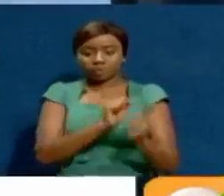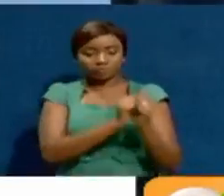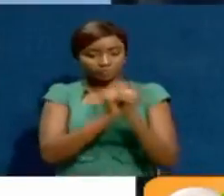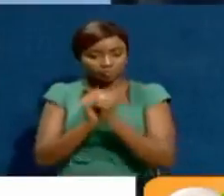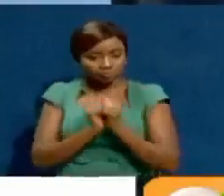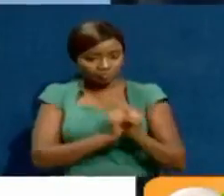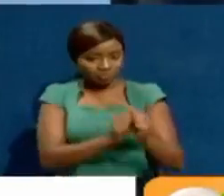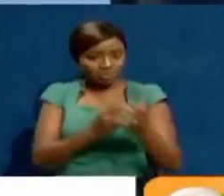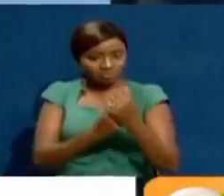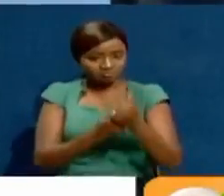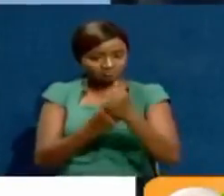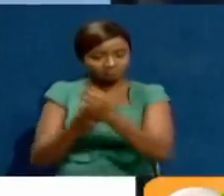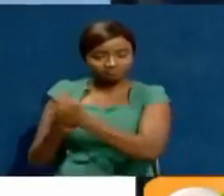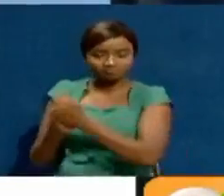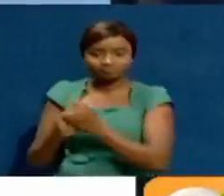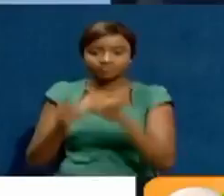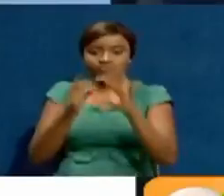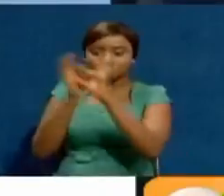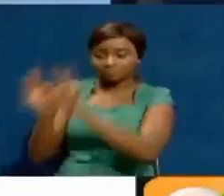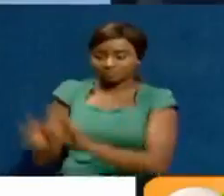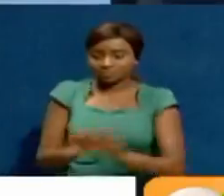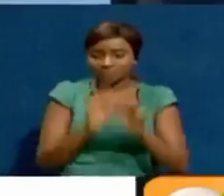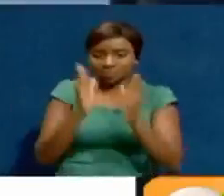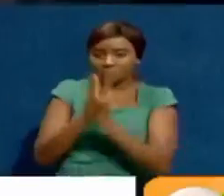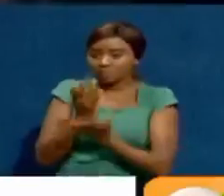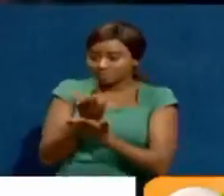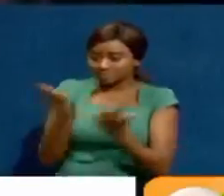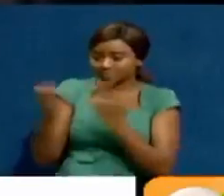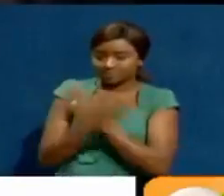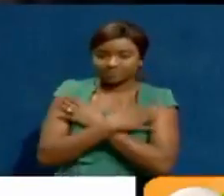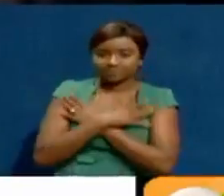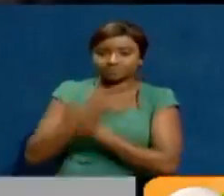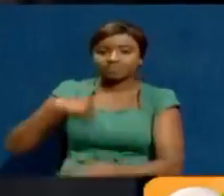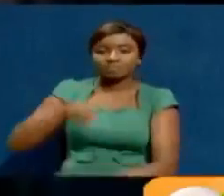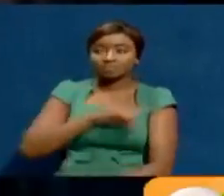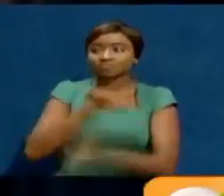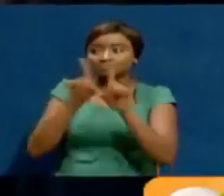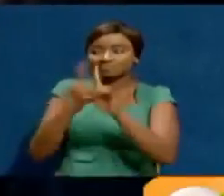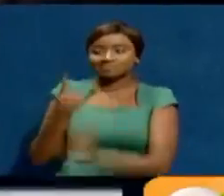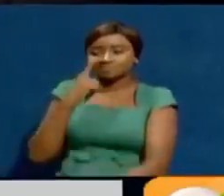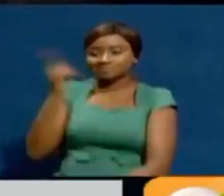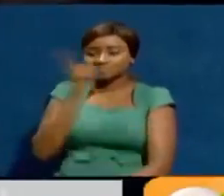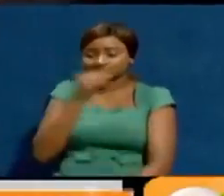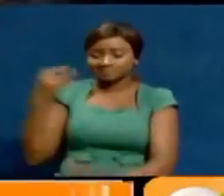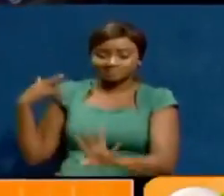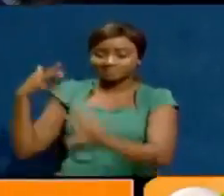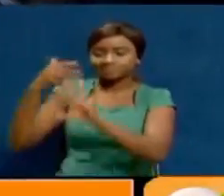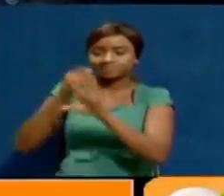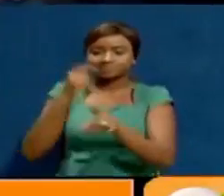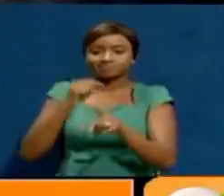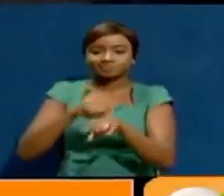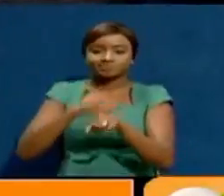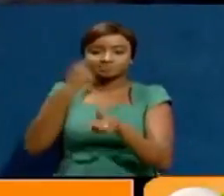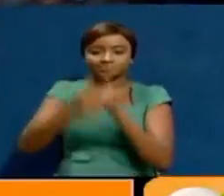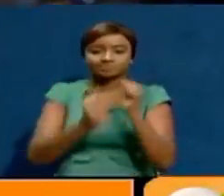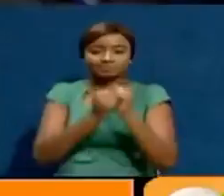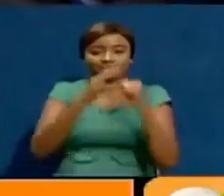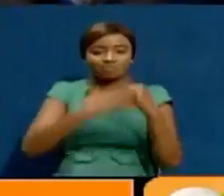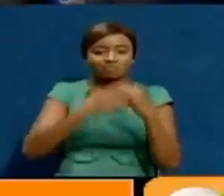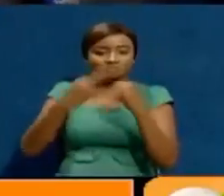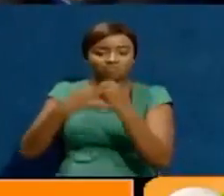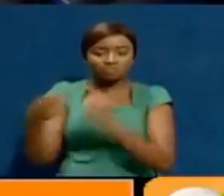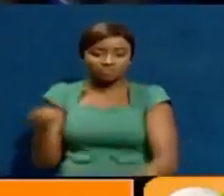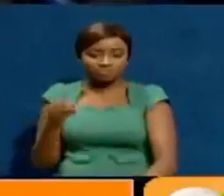more intensively, and in particular with our closest, most trusted friends. As it has done since the formation in the 1980s with the establishment